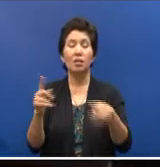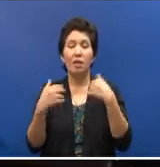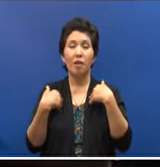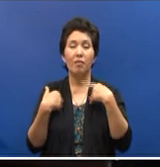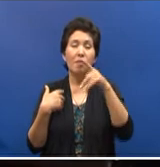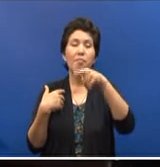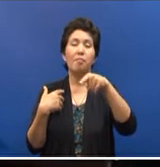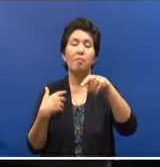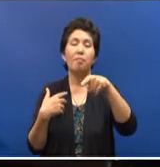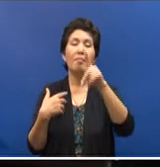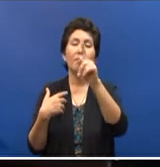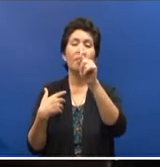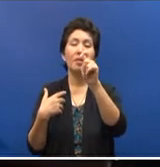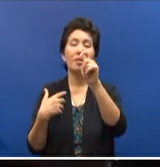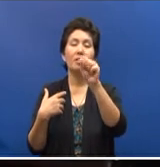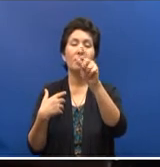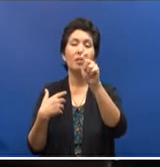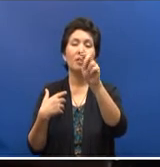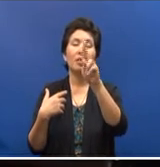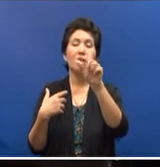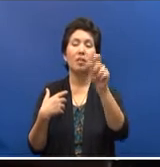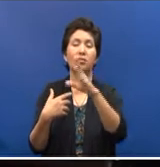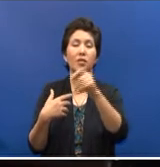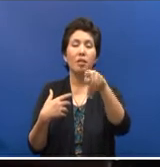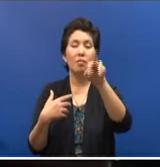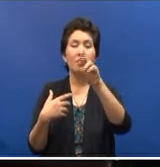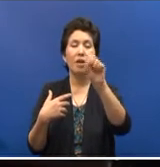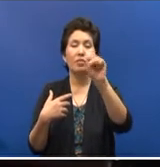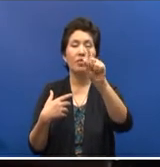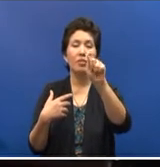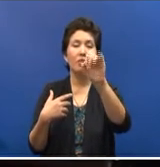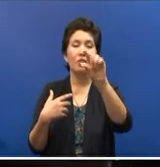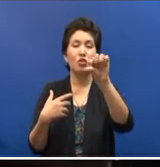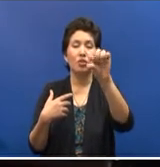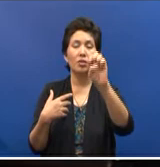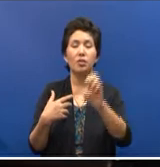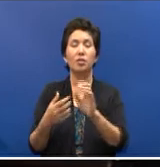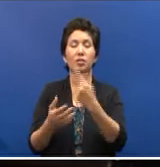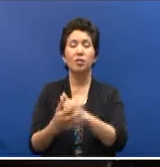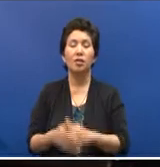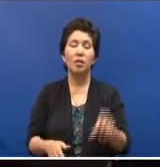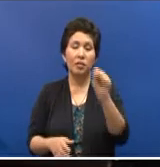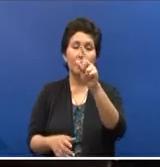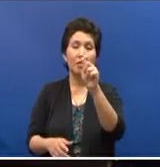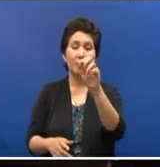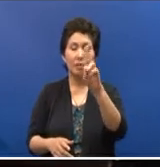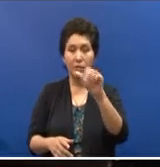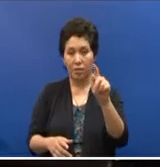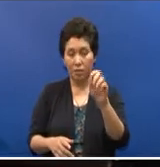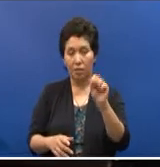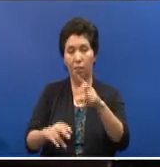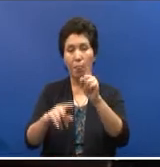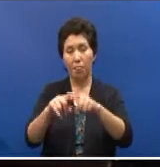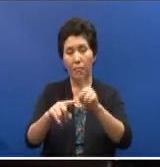difference between status and also prestige. The meaning of status depends